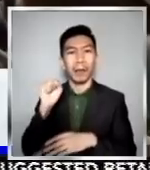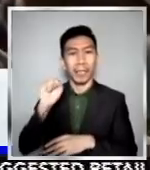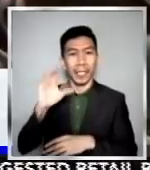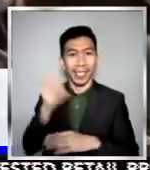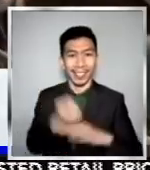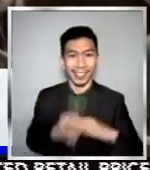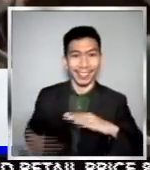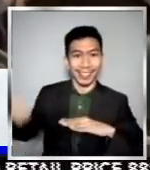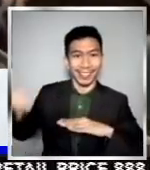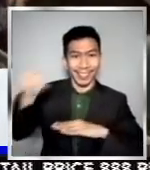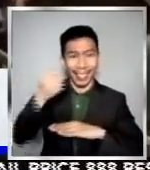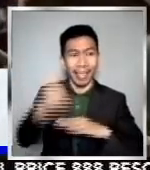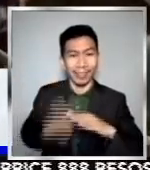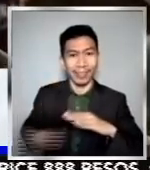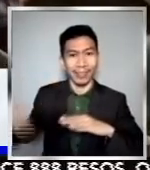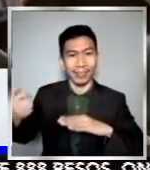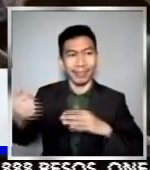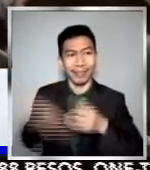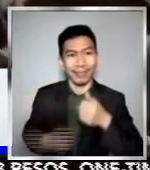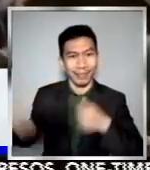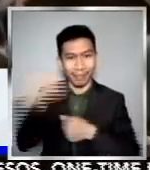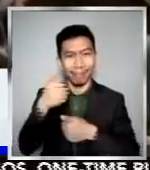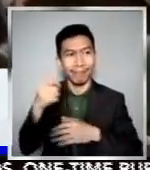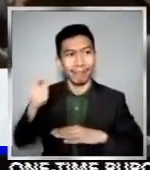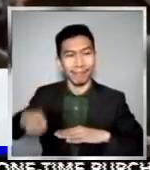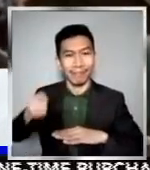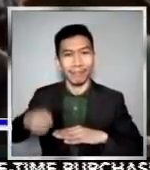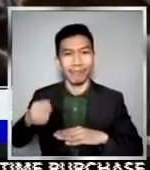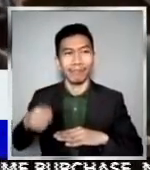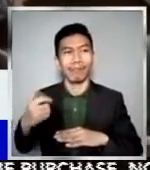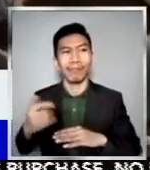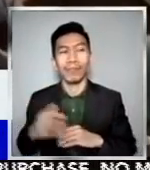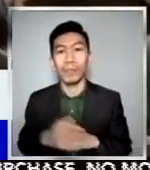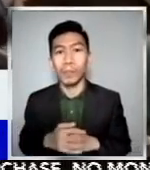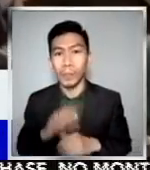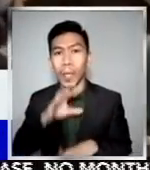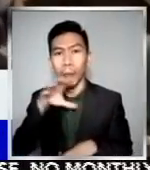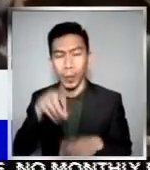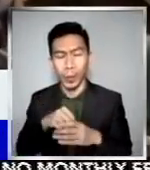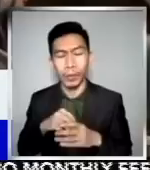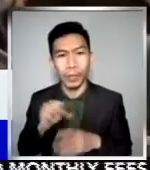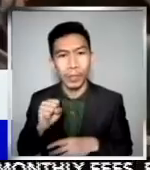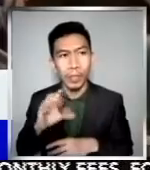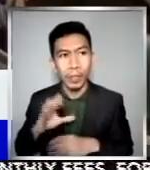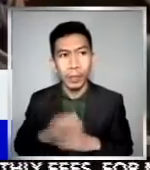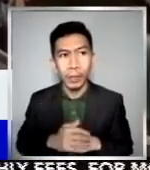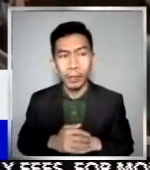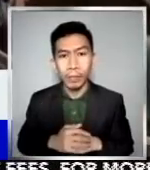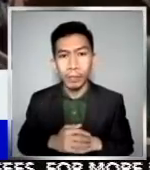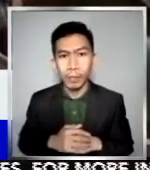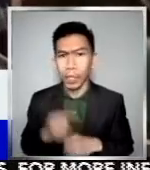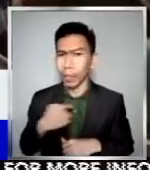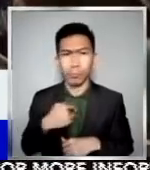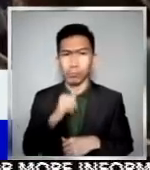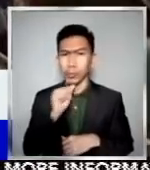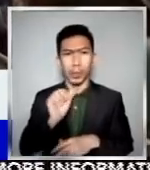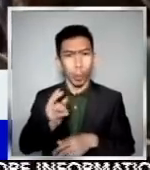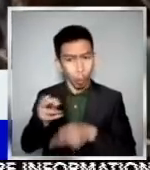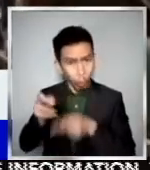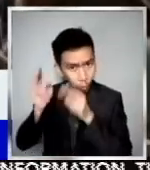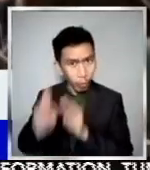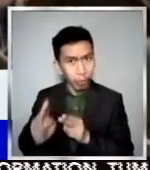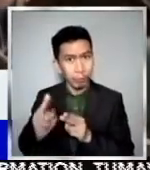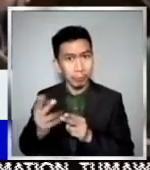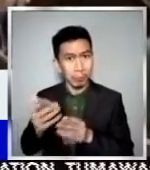performance sa buong hudikatura. It was not a birth of nature or an honor student, I said. That is the